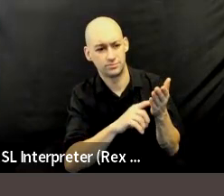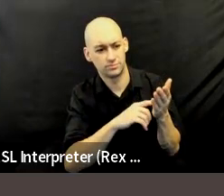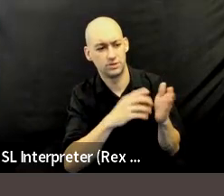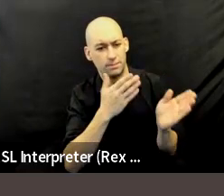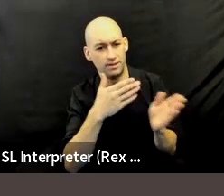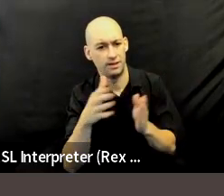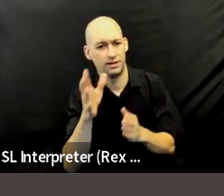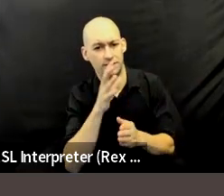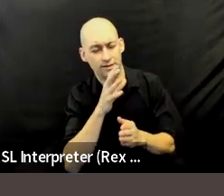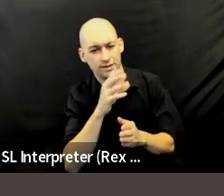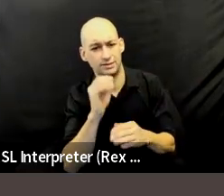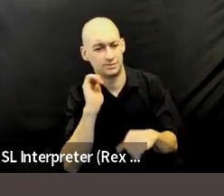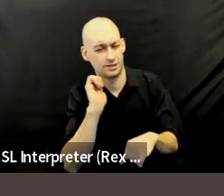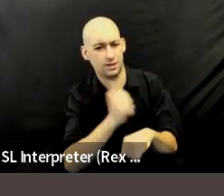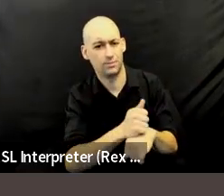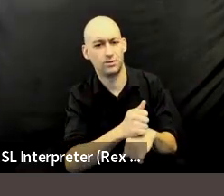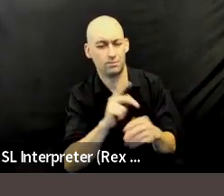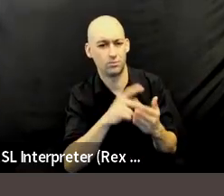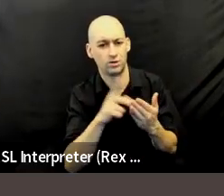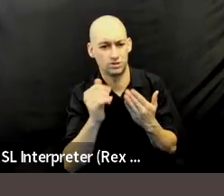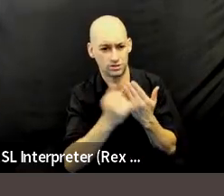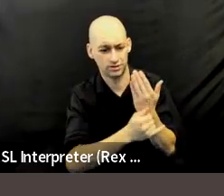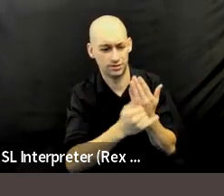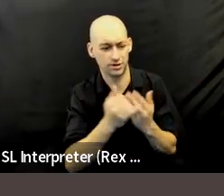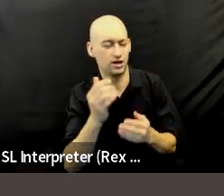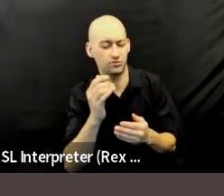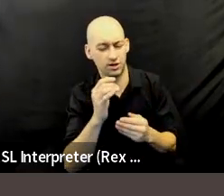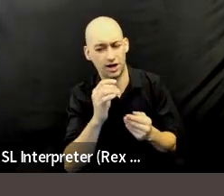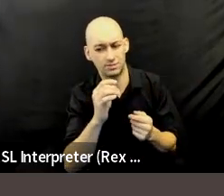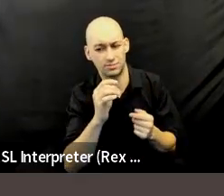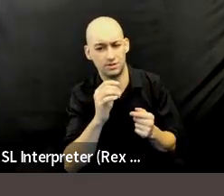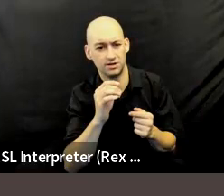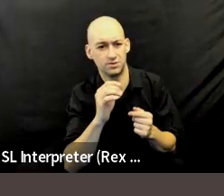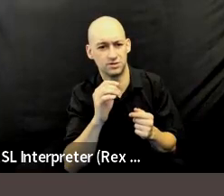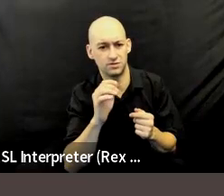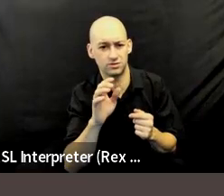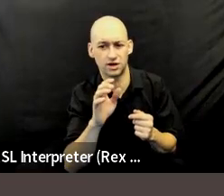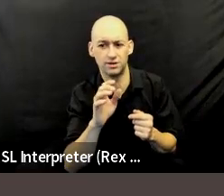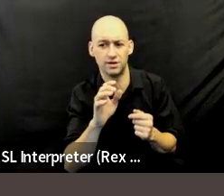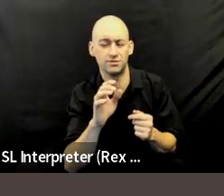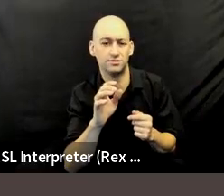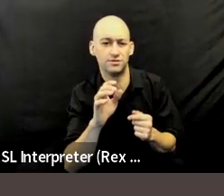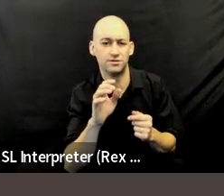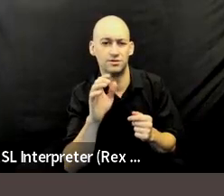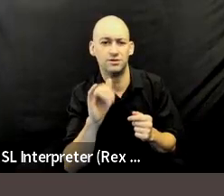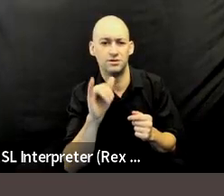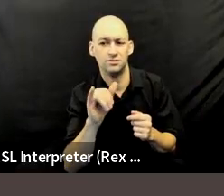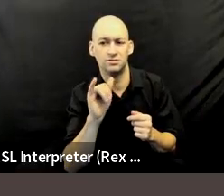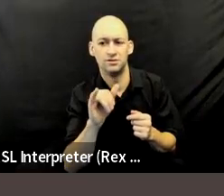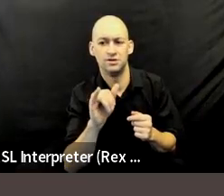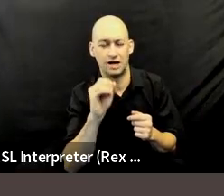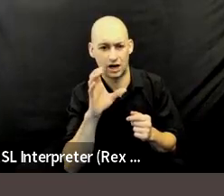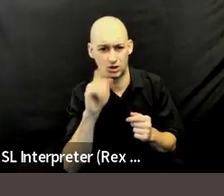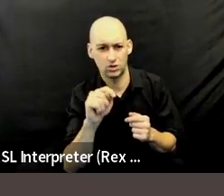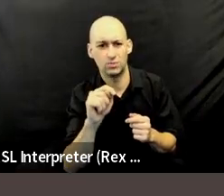and design and implement projects. And as a follow-up, since the collision that we had in October